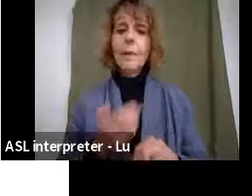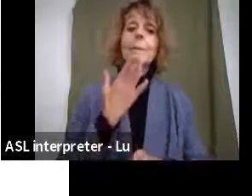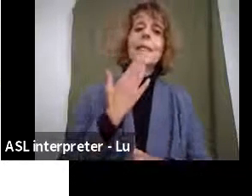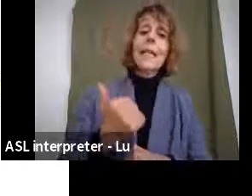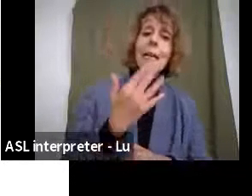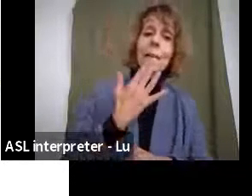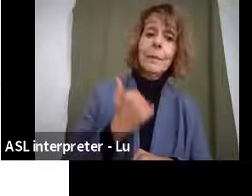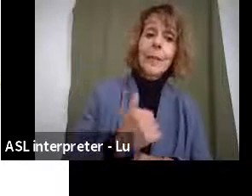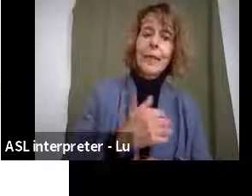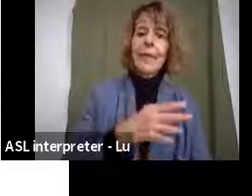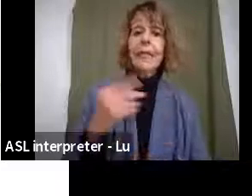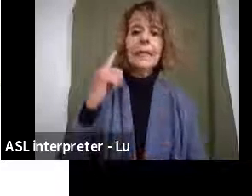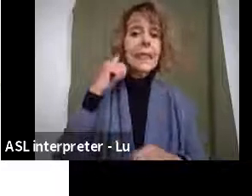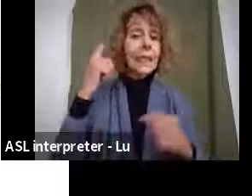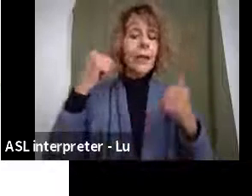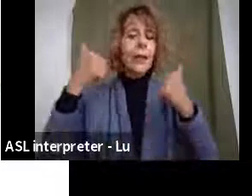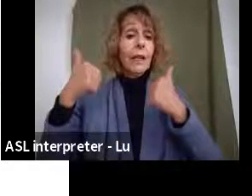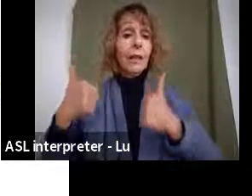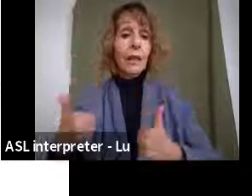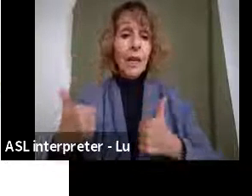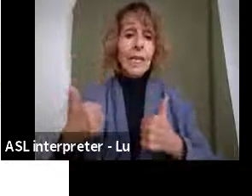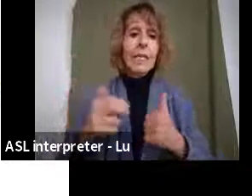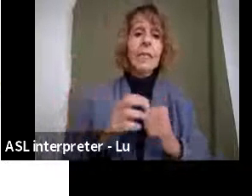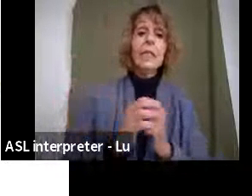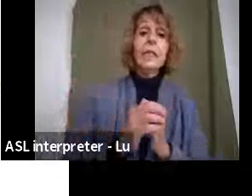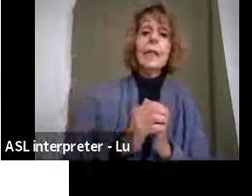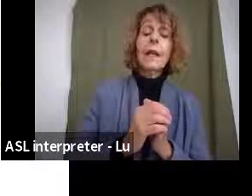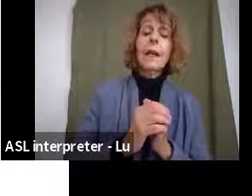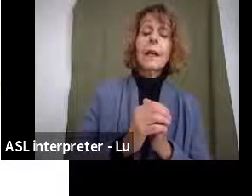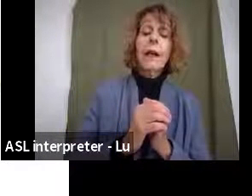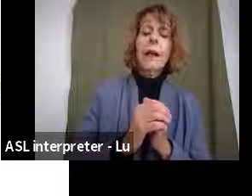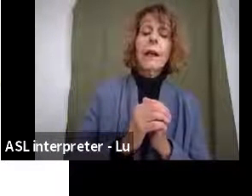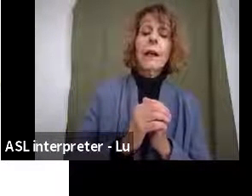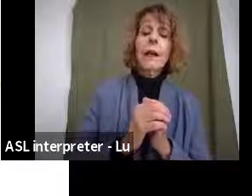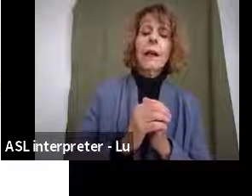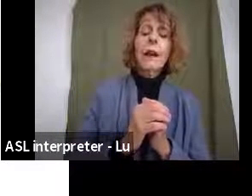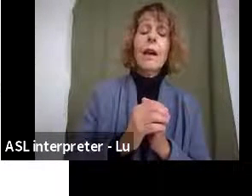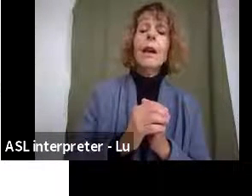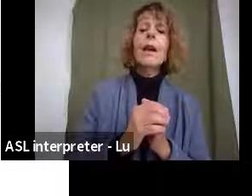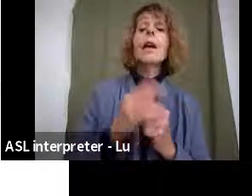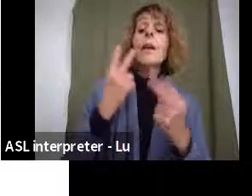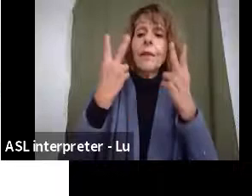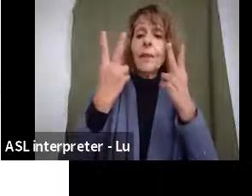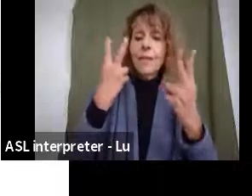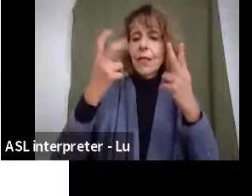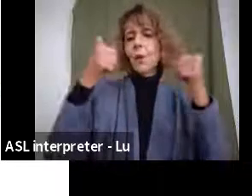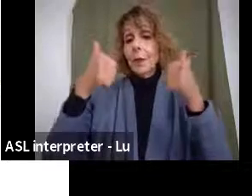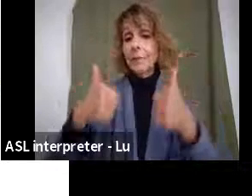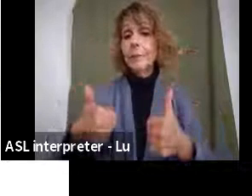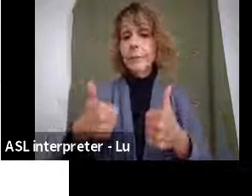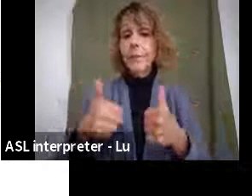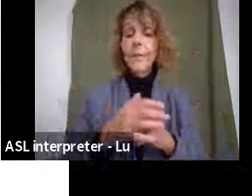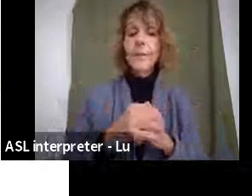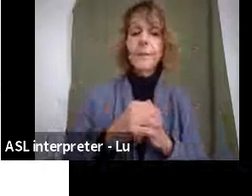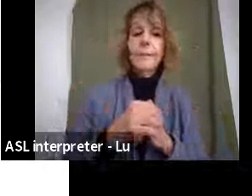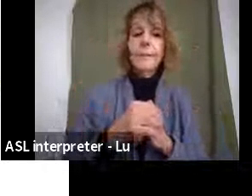ability to hear, we're also more likely to lose some of our sight. And 20% of